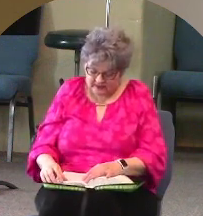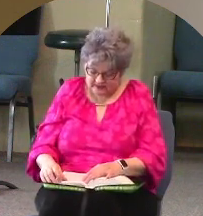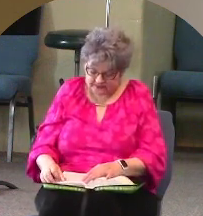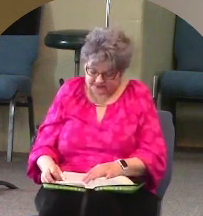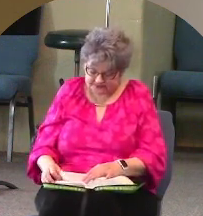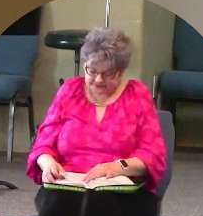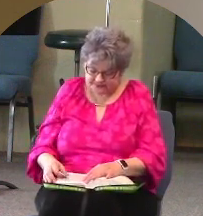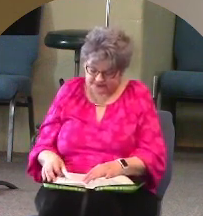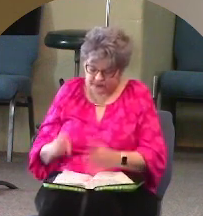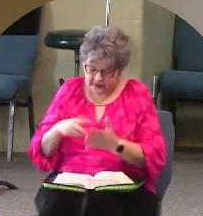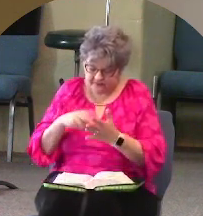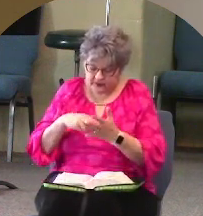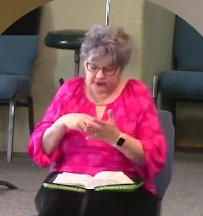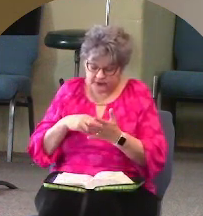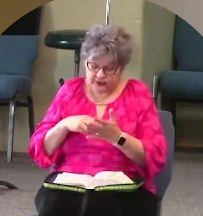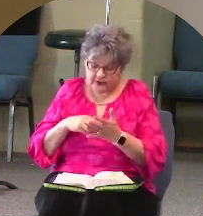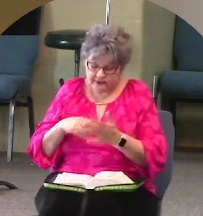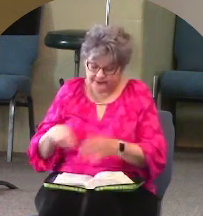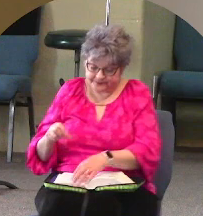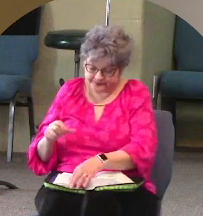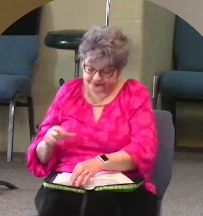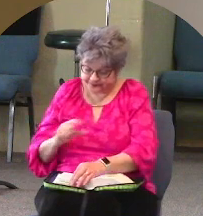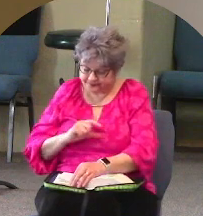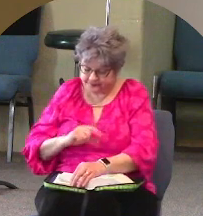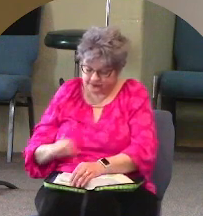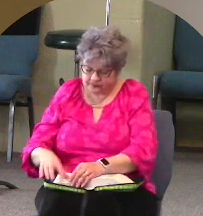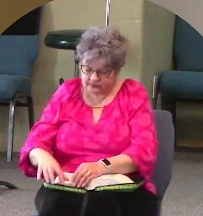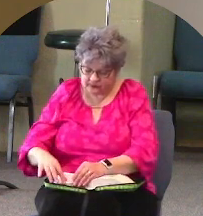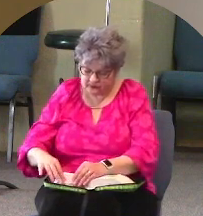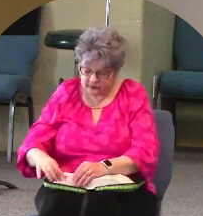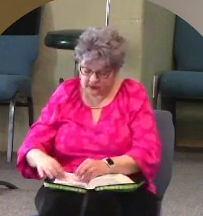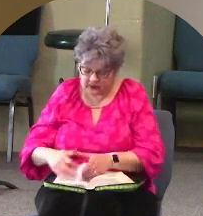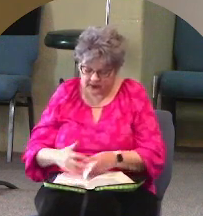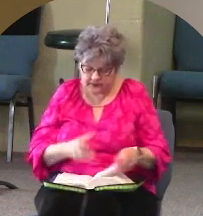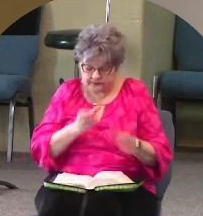in verse 33 of Luke chapter